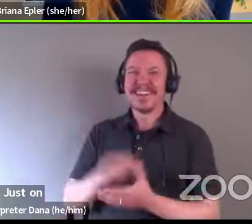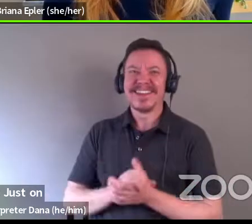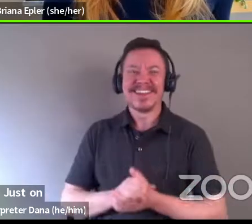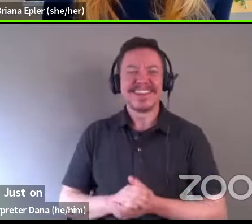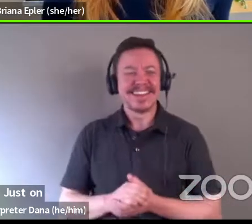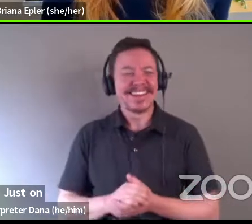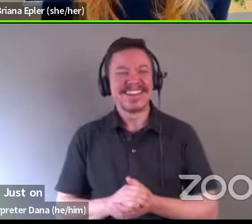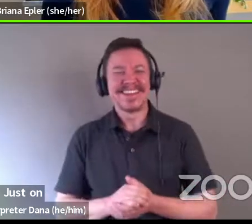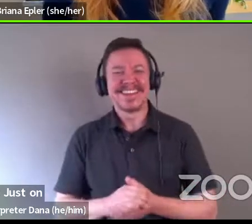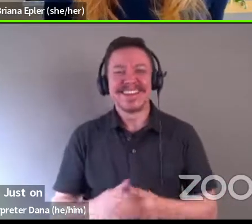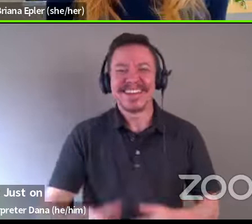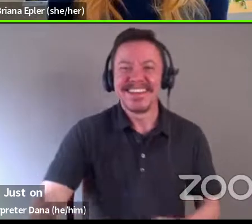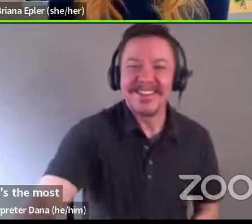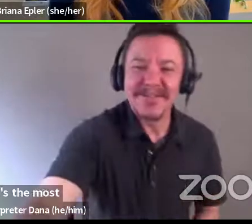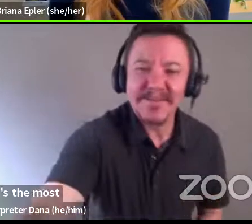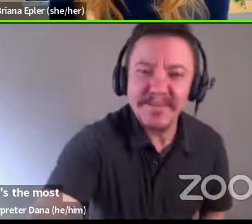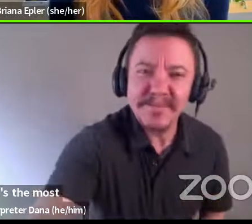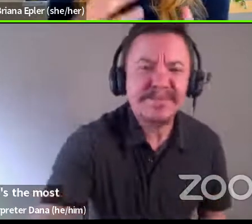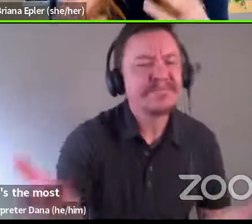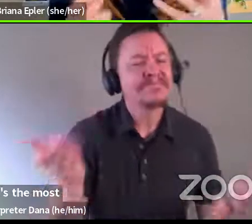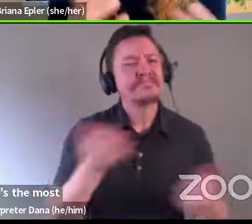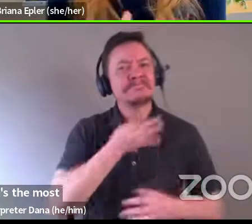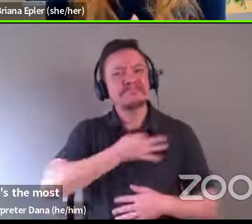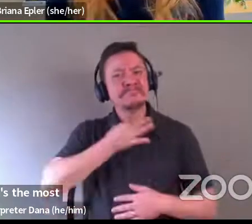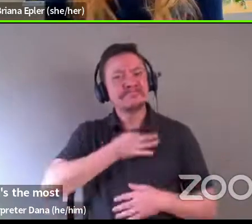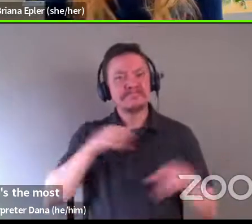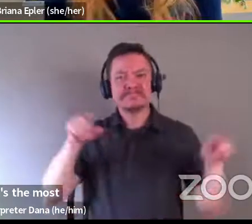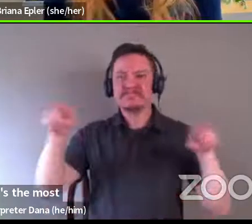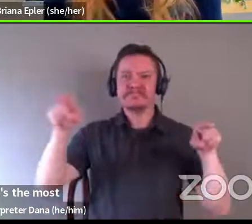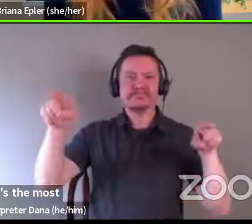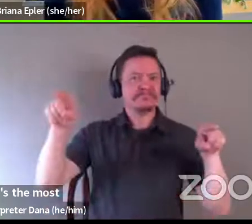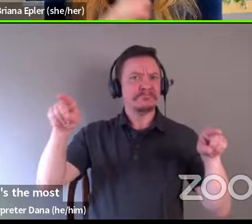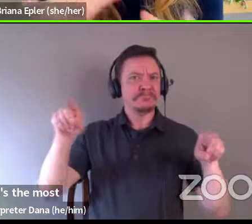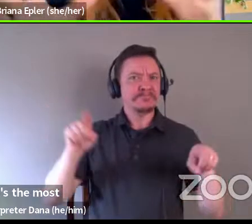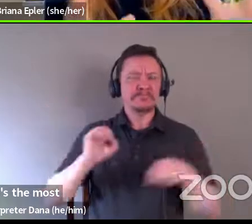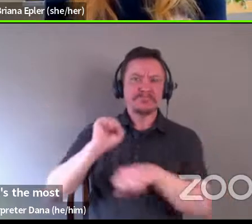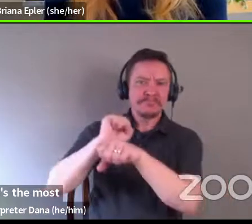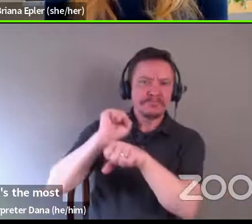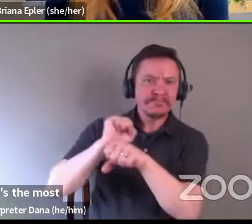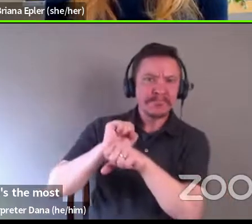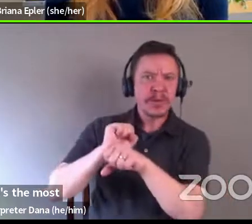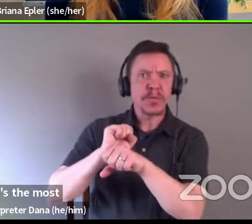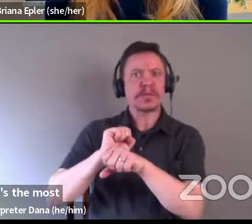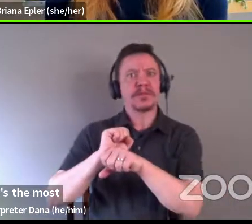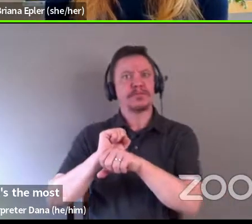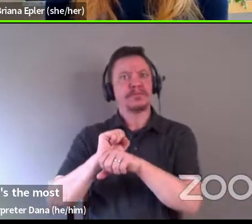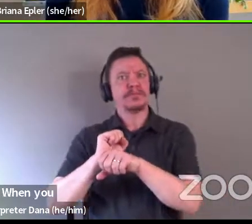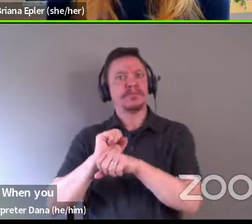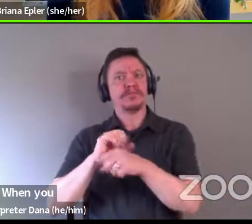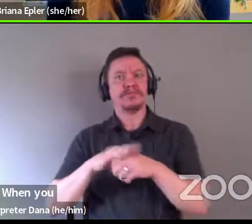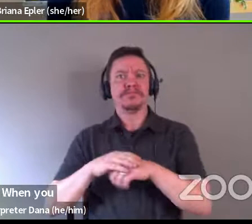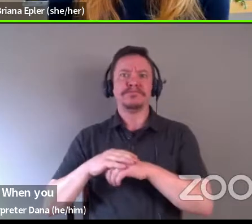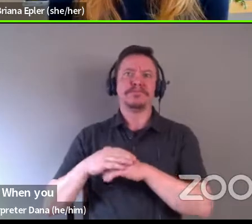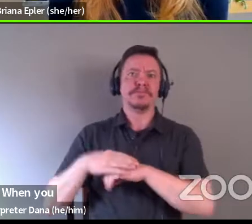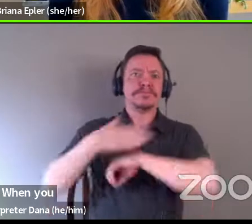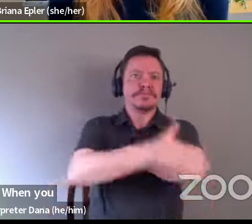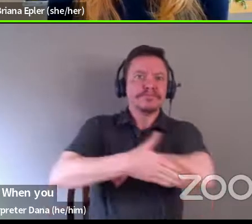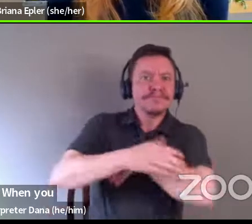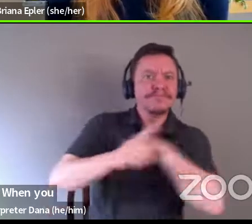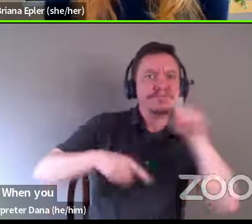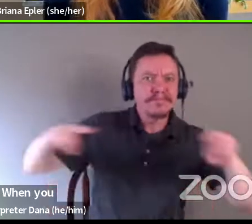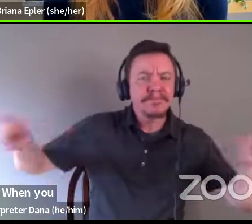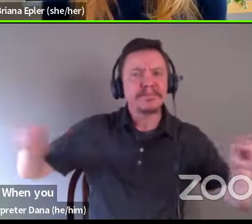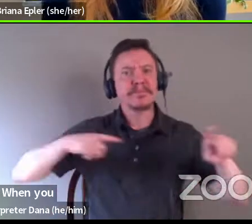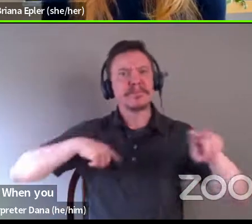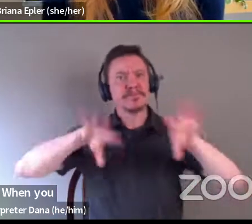So when you both have worked in several different regions in the world, when you think about